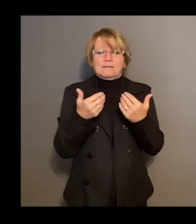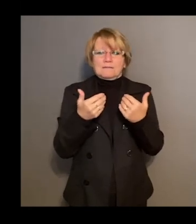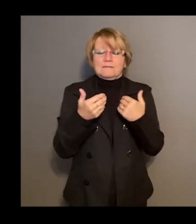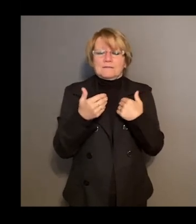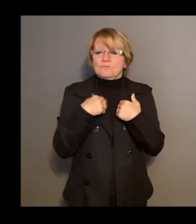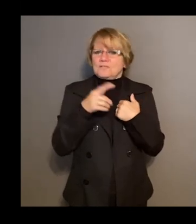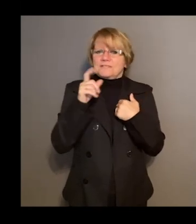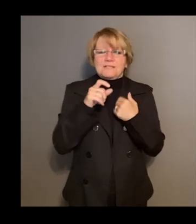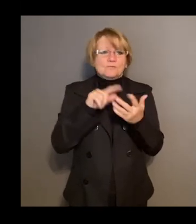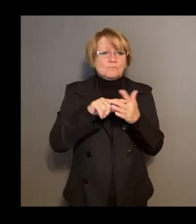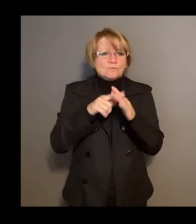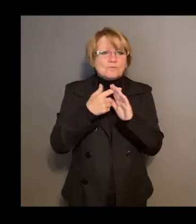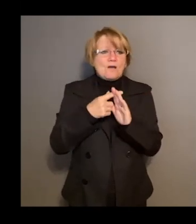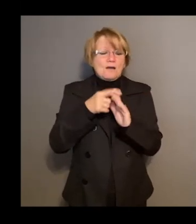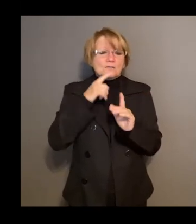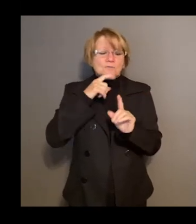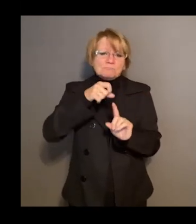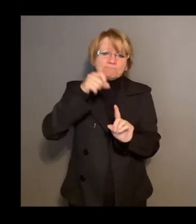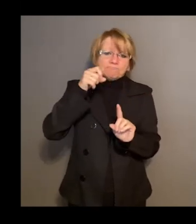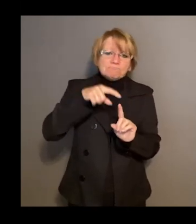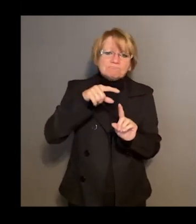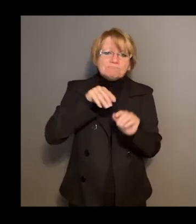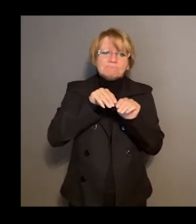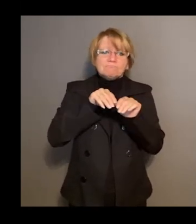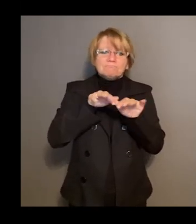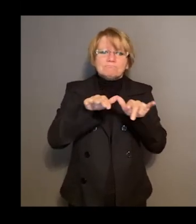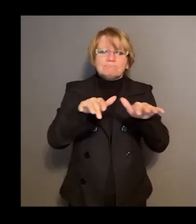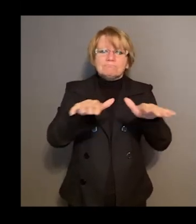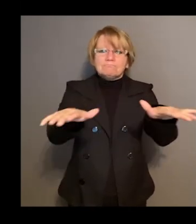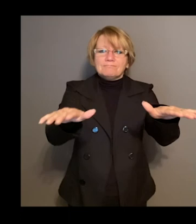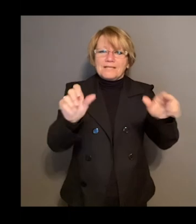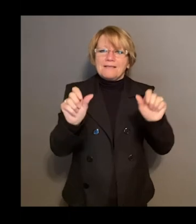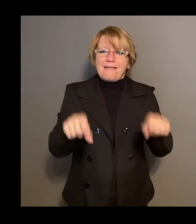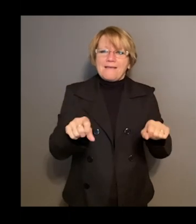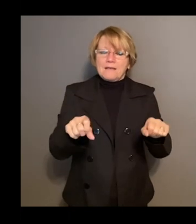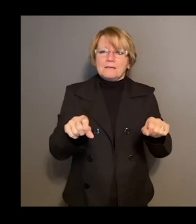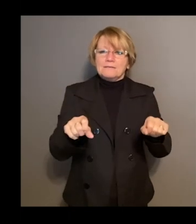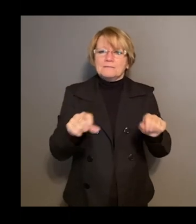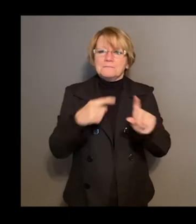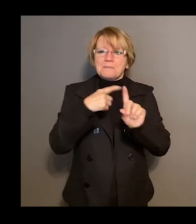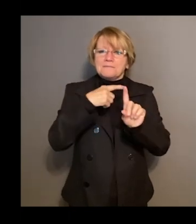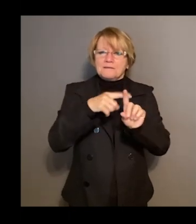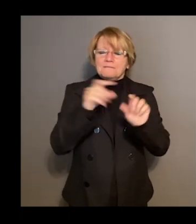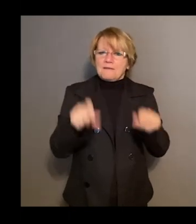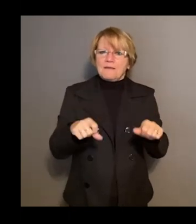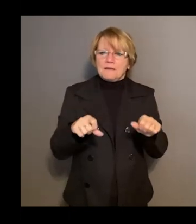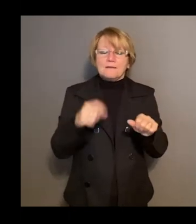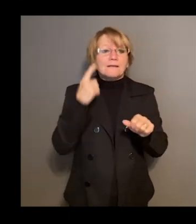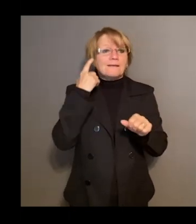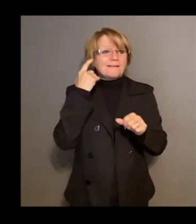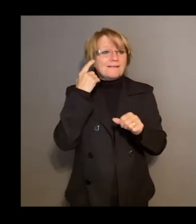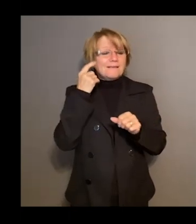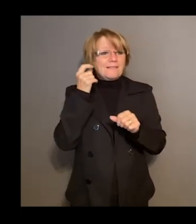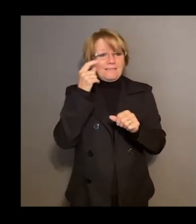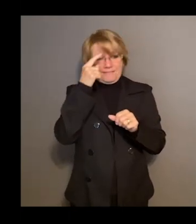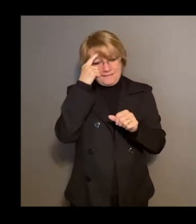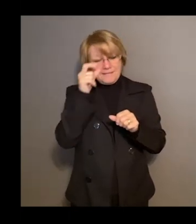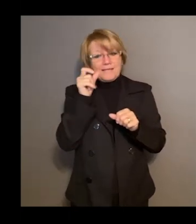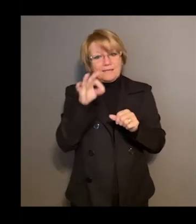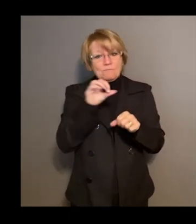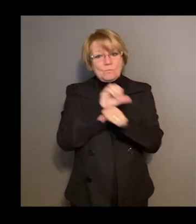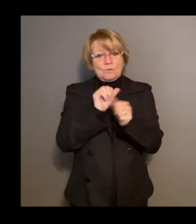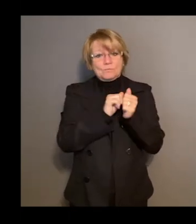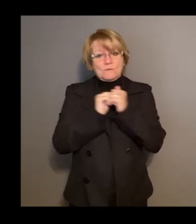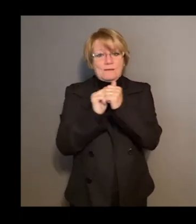said, sometimes you just need to plant the seed. You don't need to water it. And sometimes I think if we as work together as a